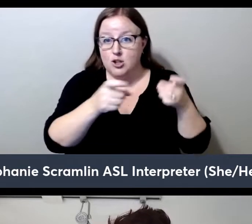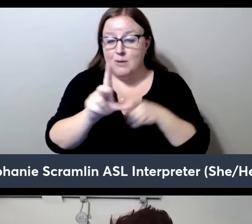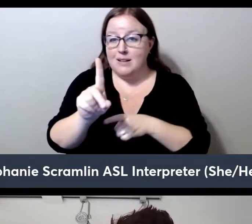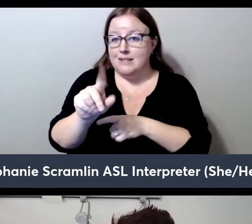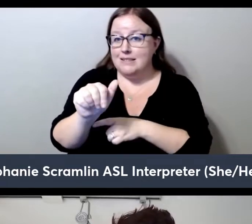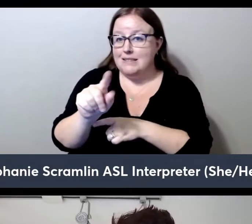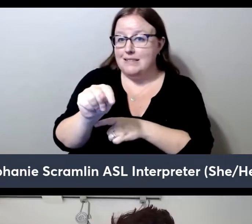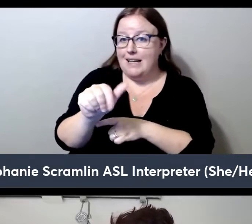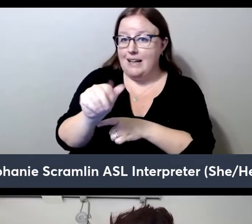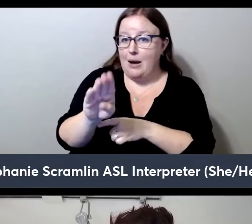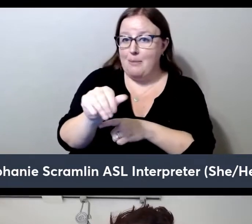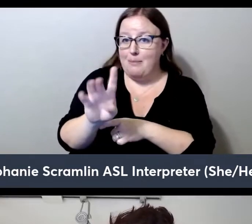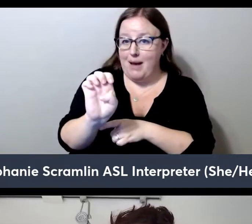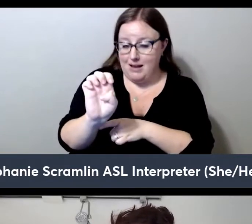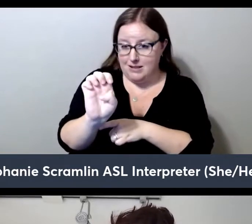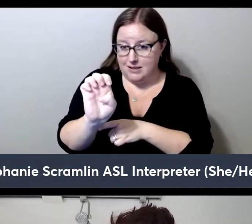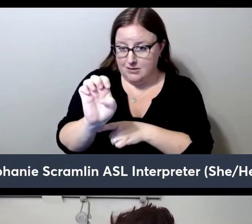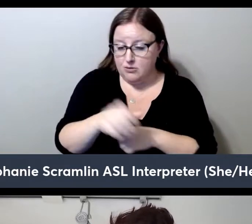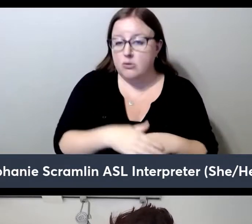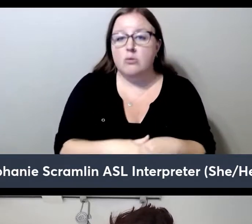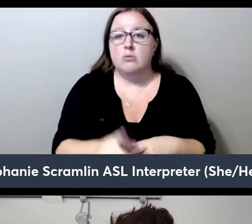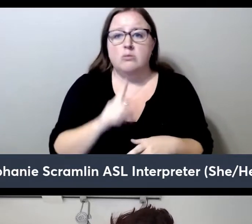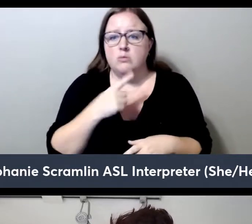also known as CMDB, to say